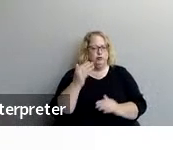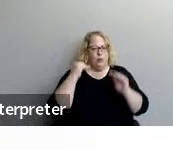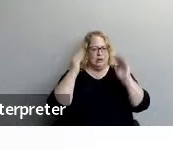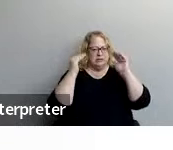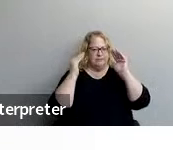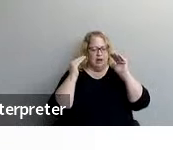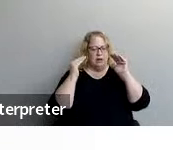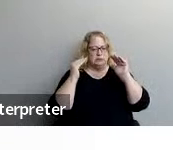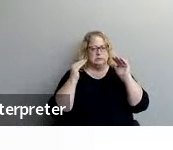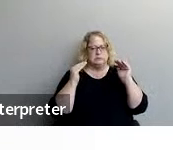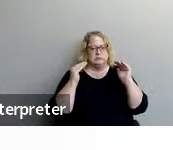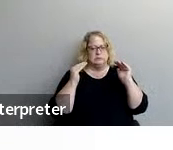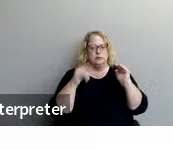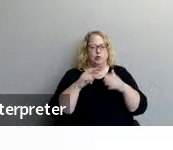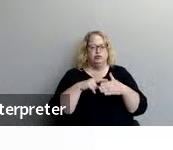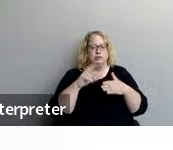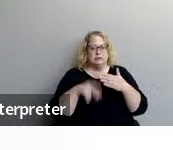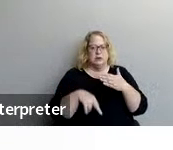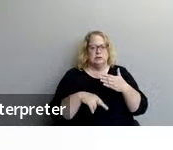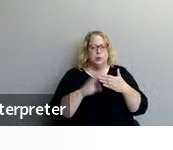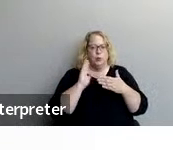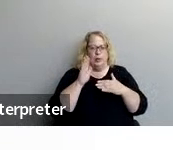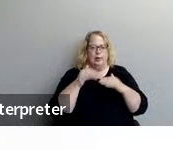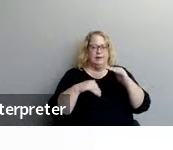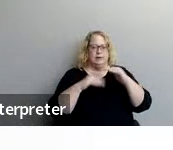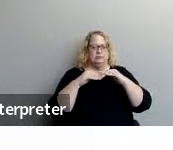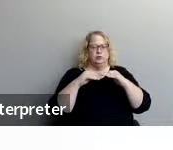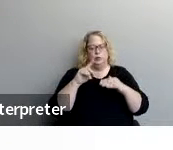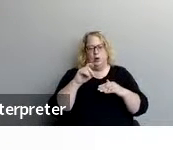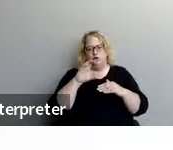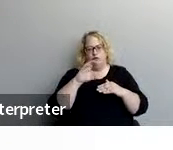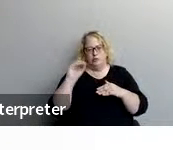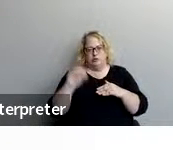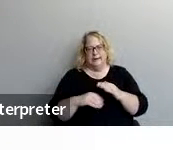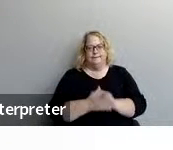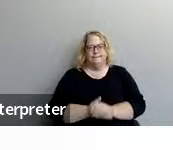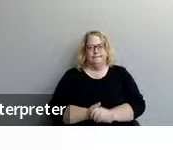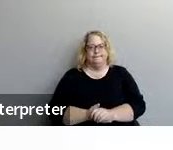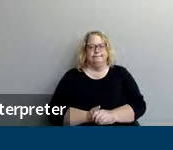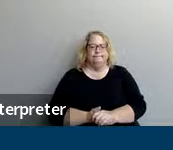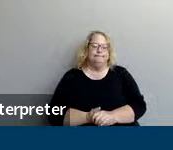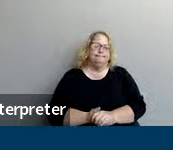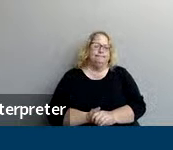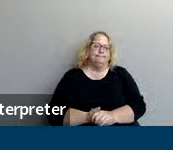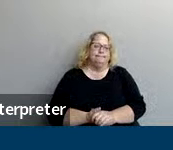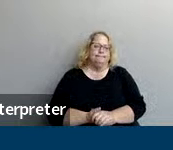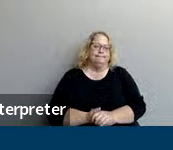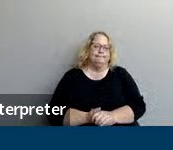we expect that result will be at 100% or near 100%.